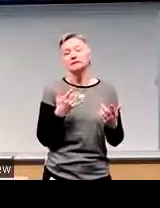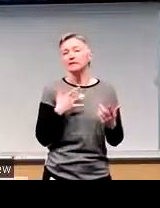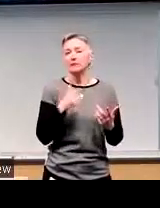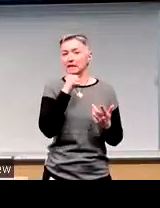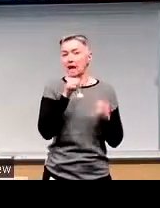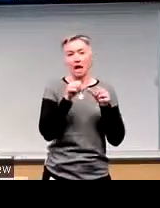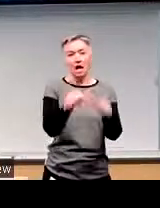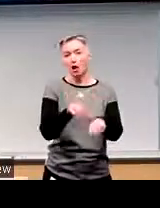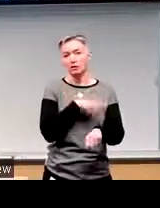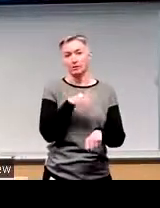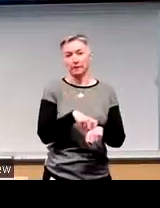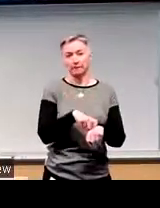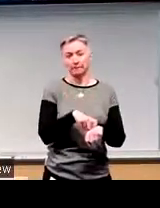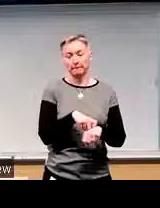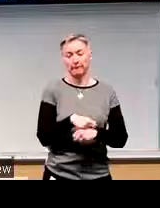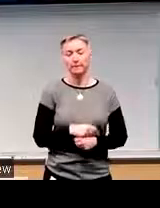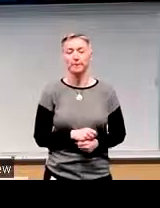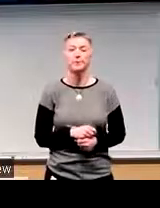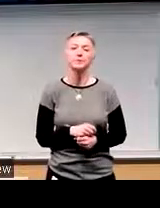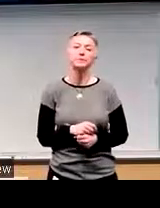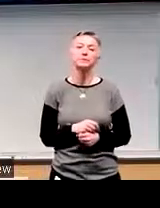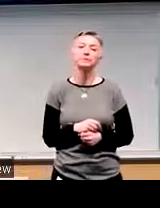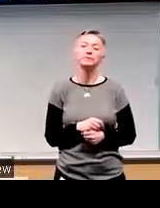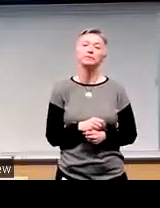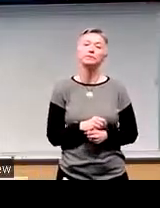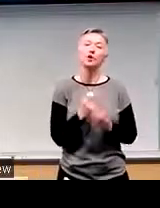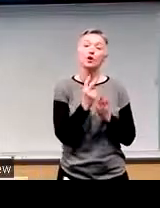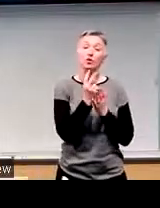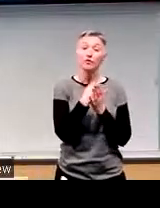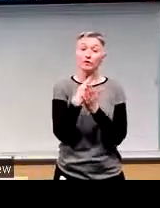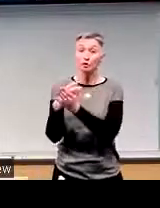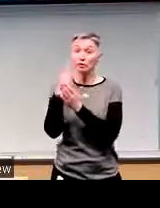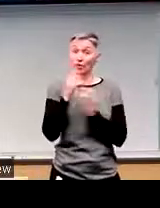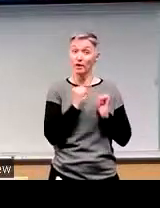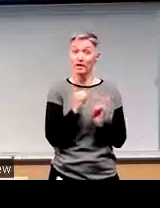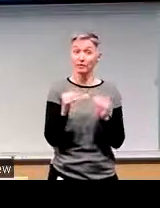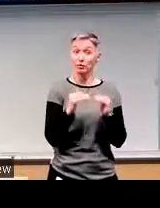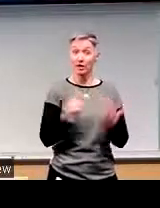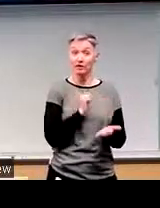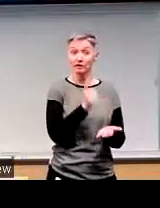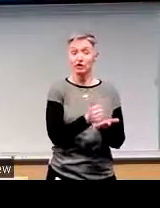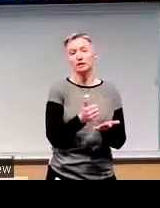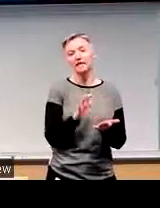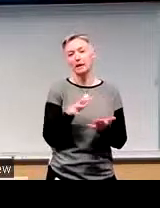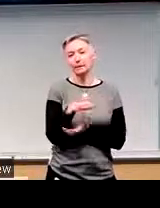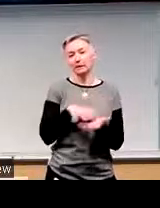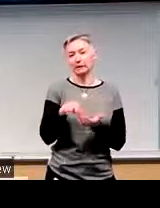Essentially, the reviews of individual level interventions are mixed.